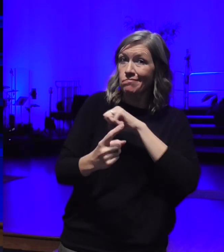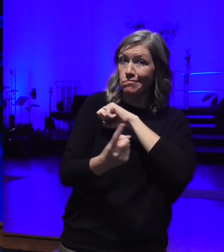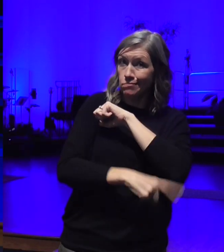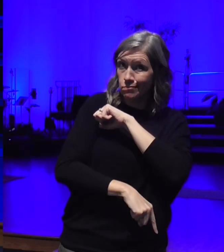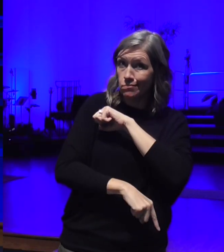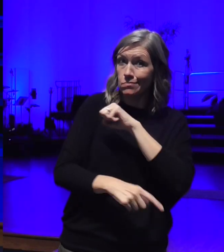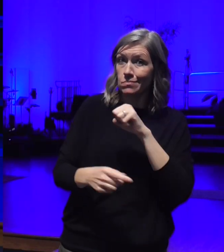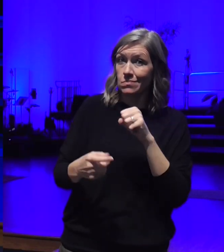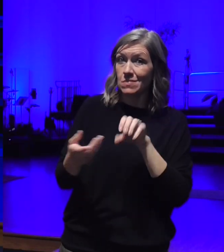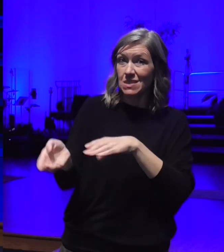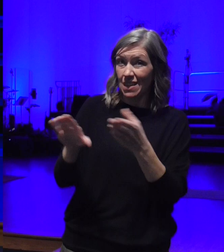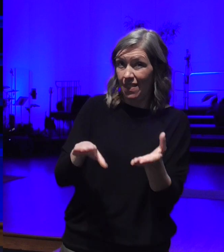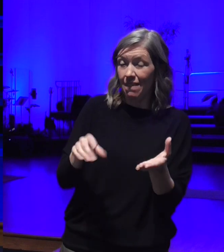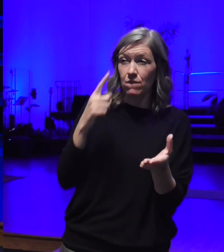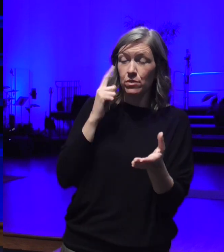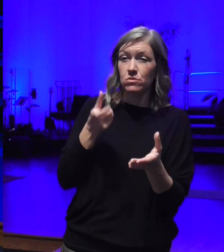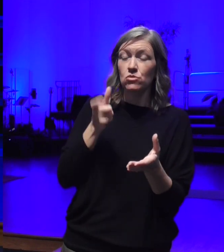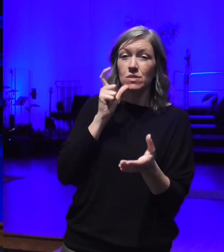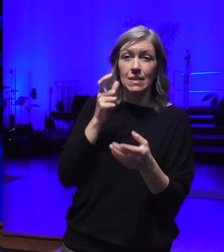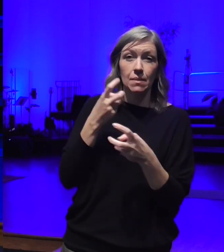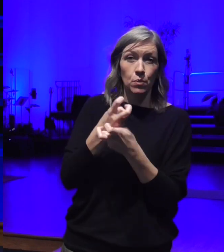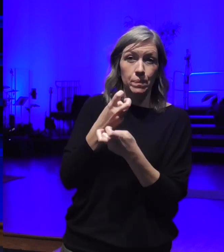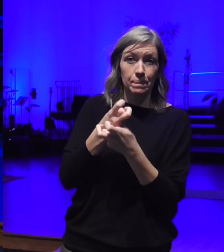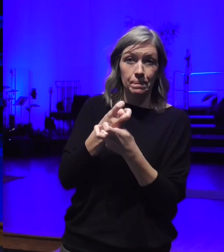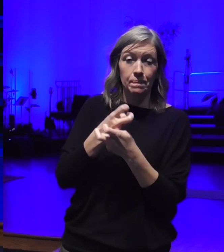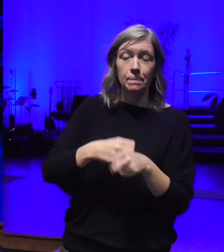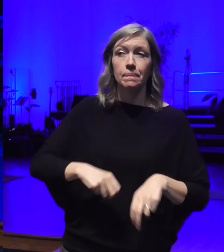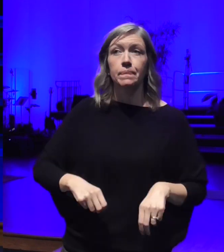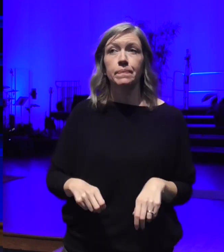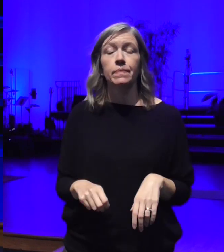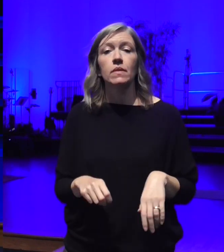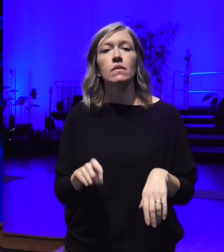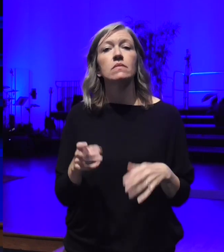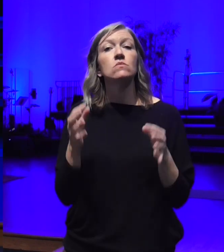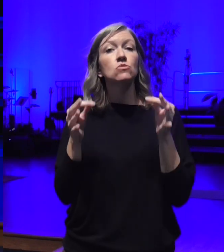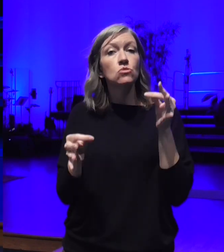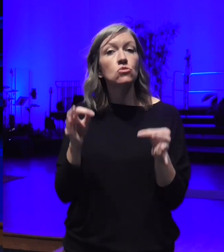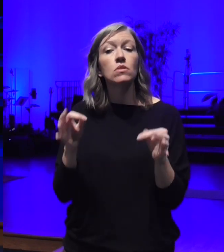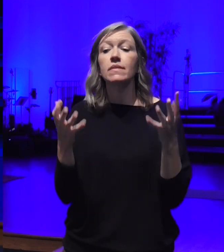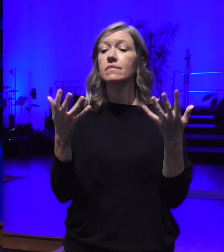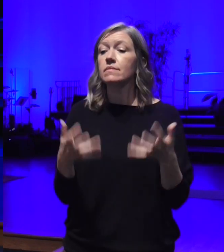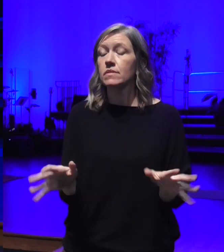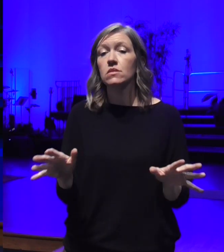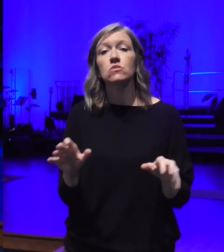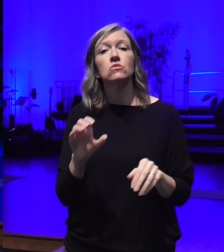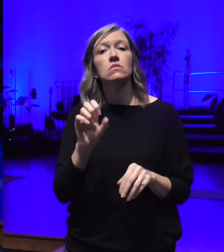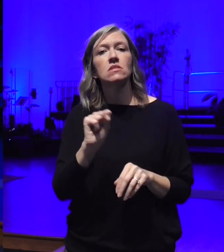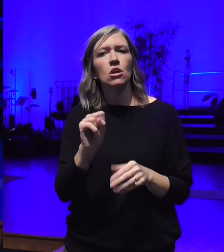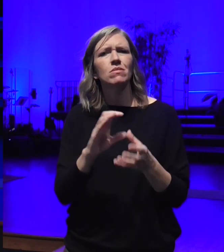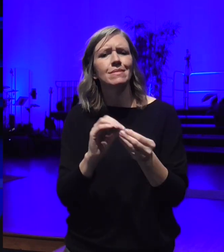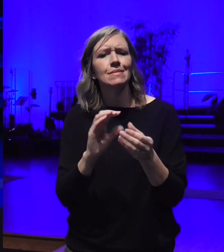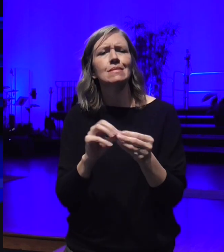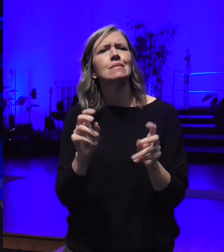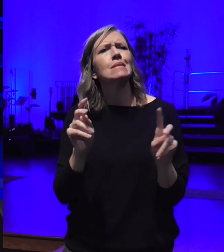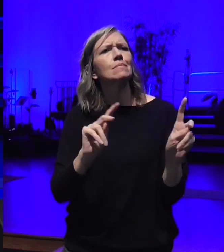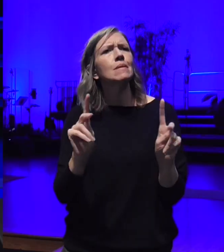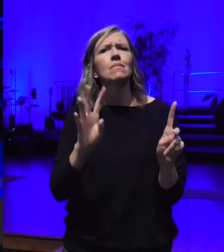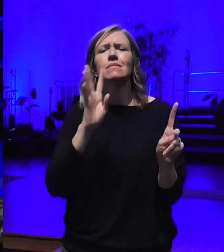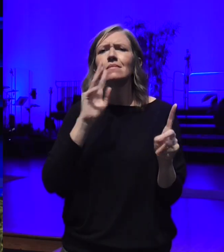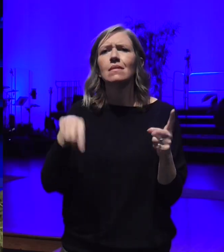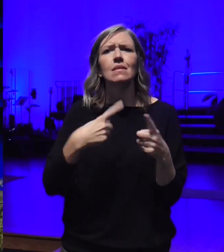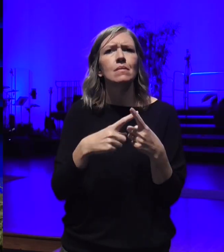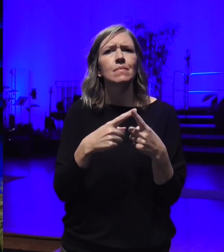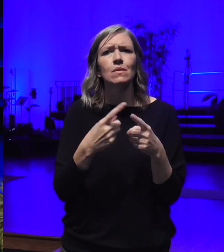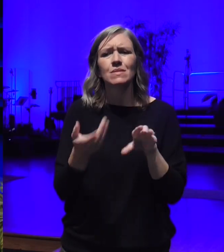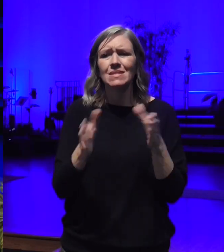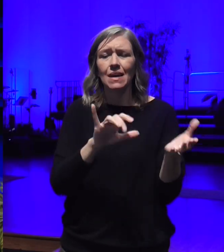death by drinking the hemlock. And he shares as he's leaving the trial, people talk about death like it is the